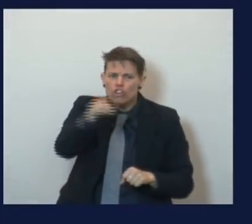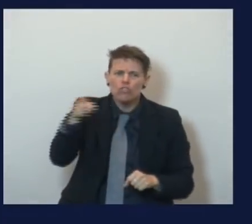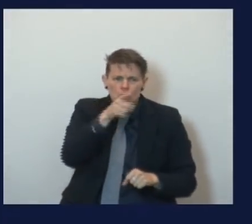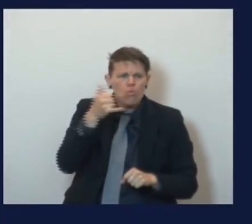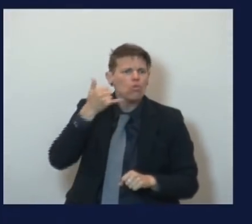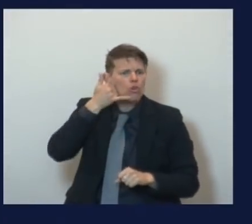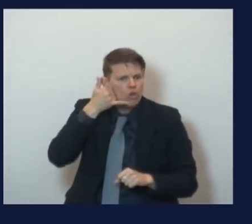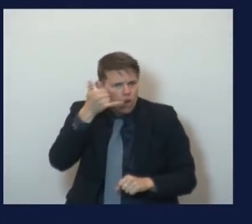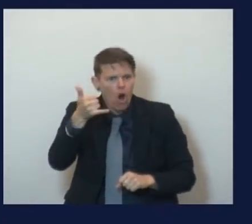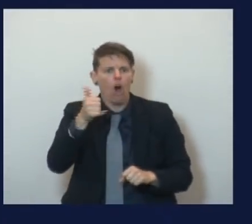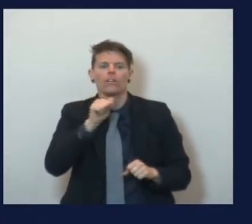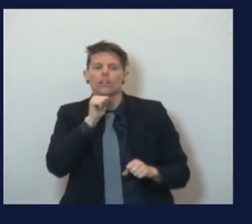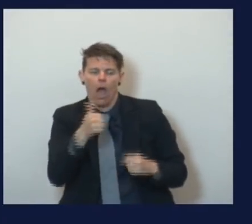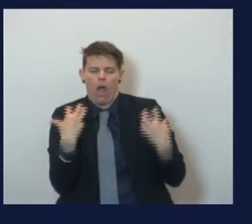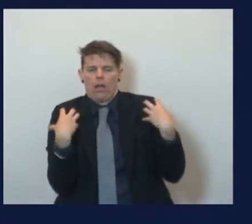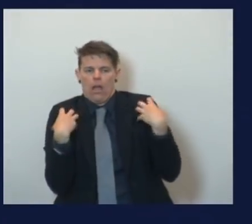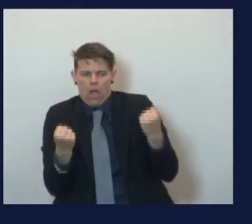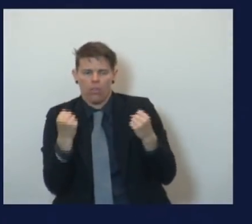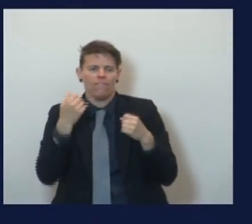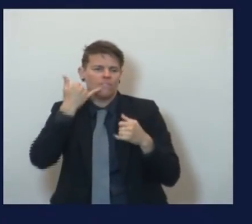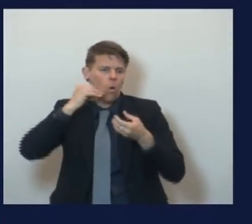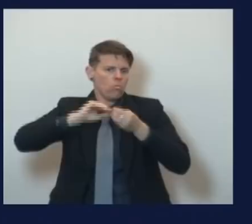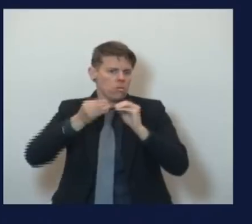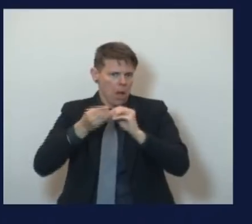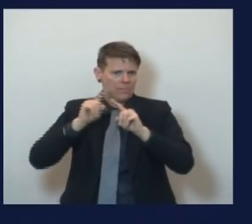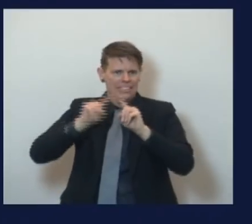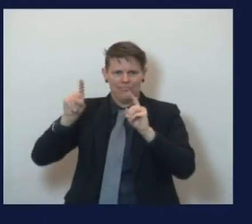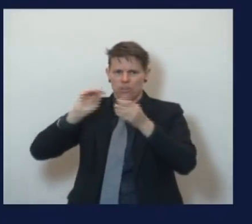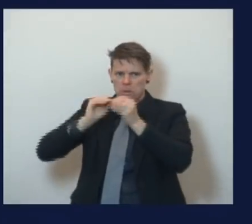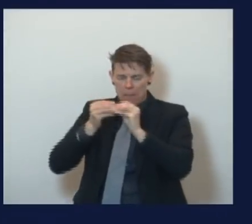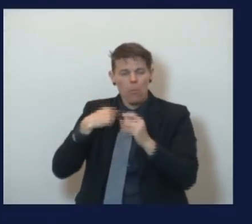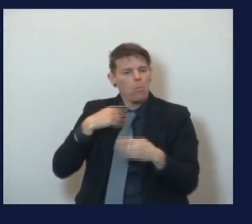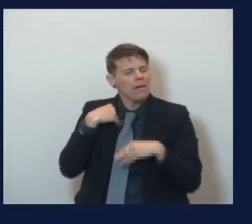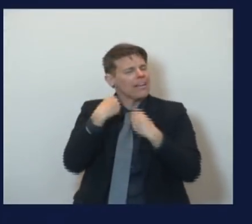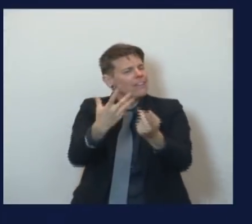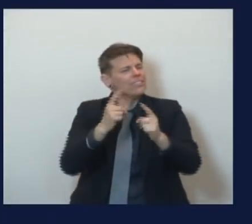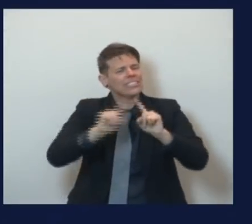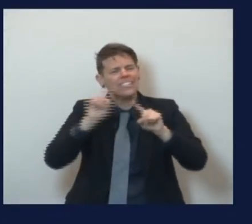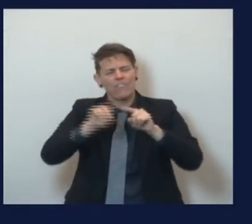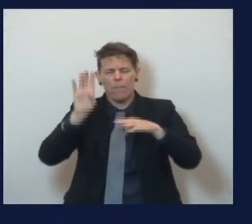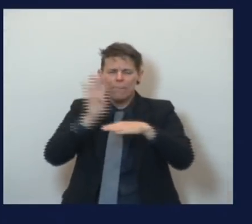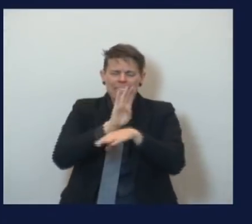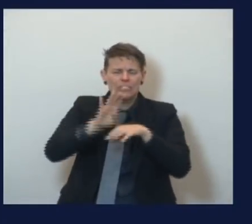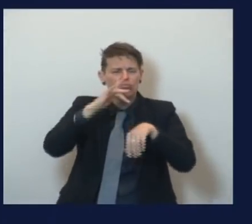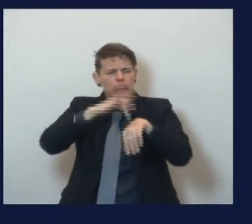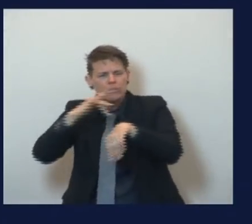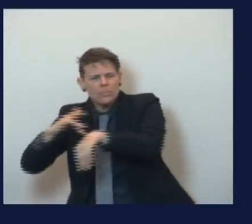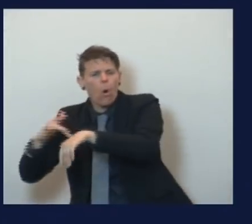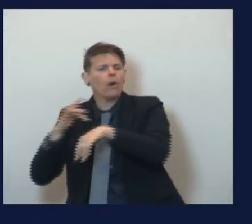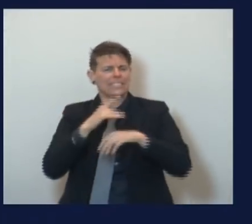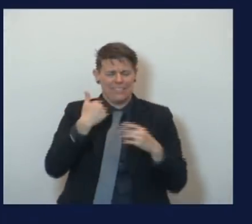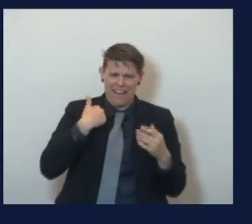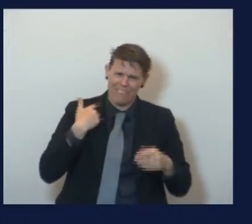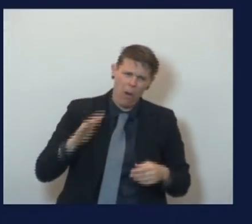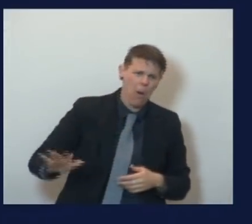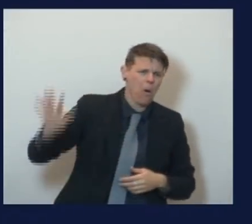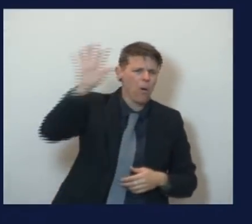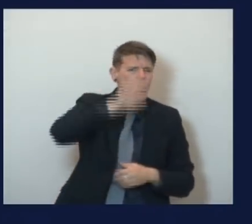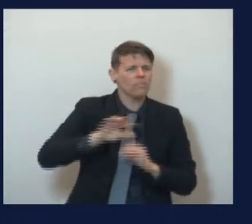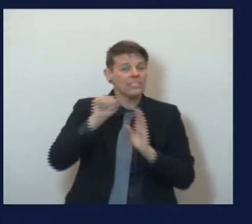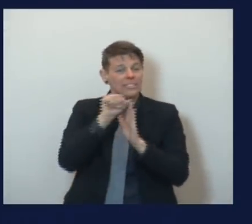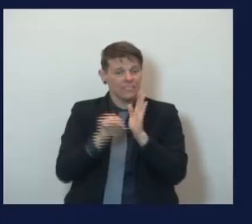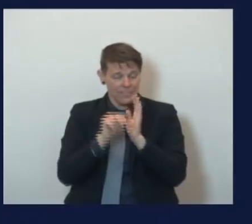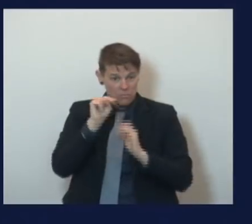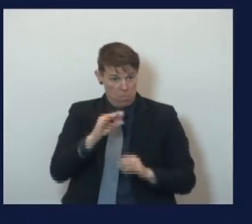line. We'll help you get access. So many businesses are working, and so many individuals across the state, just like my mask was made for